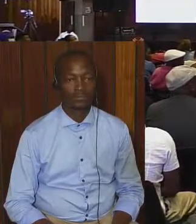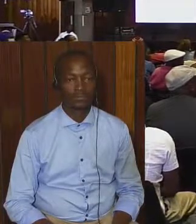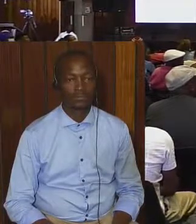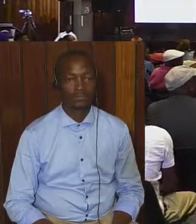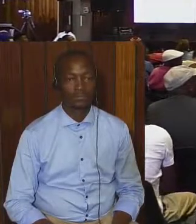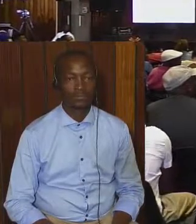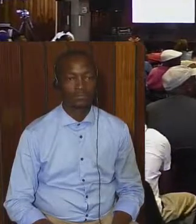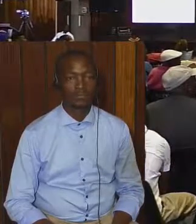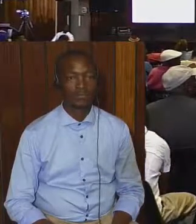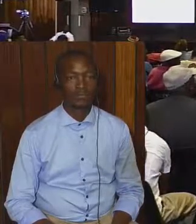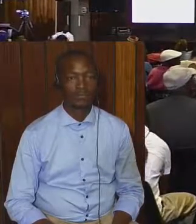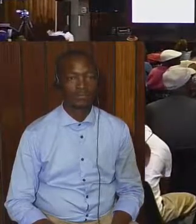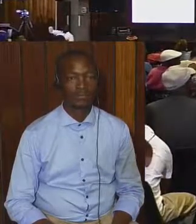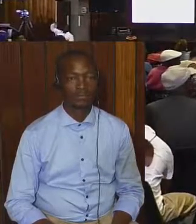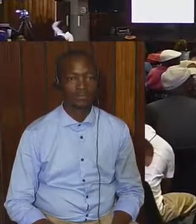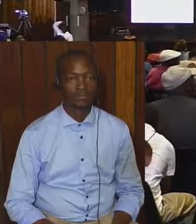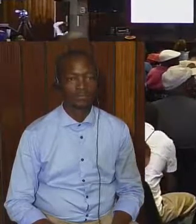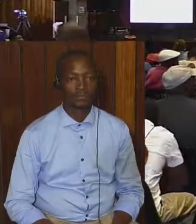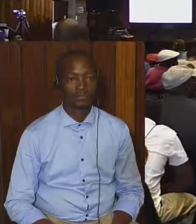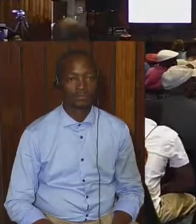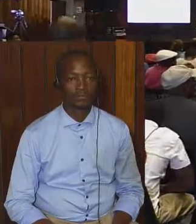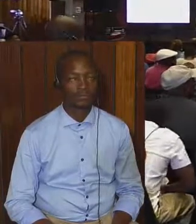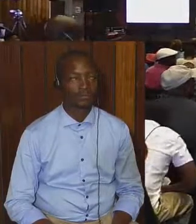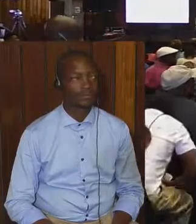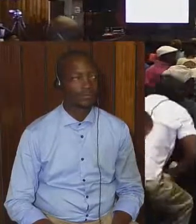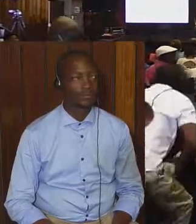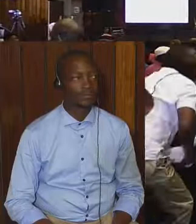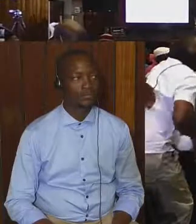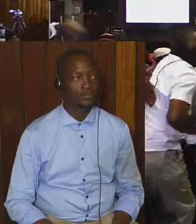number 4. On this side here,